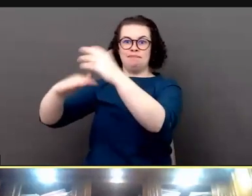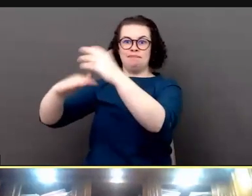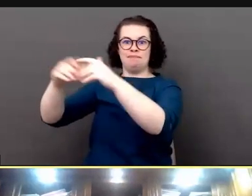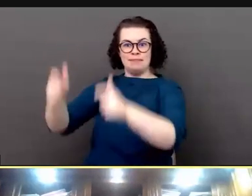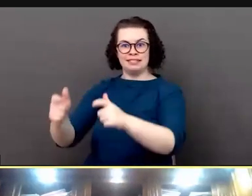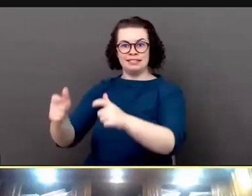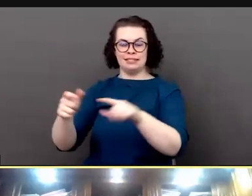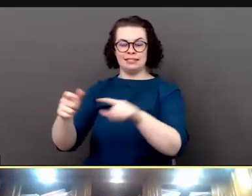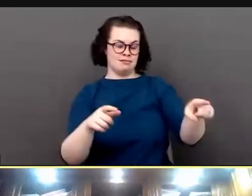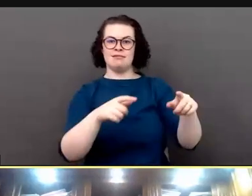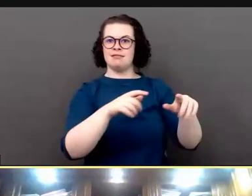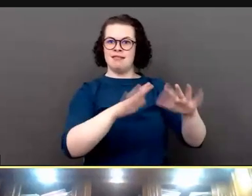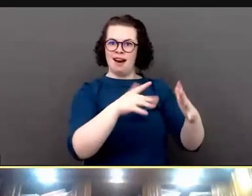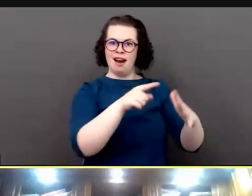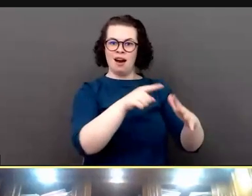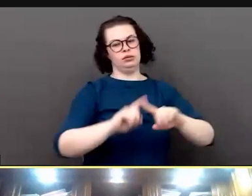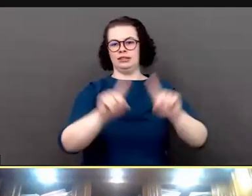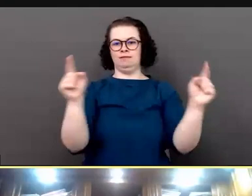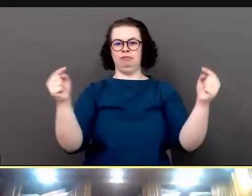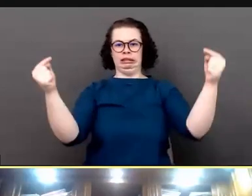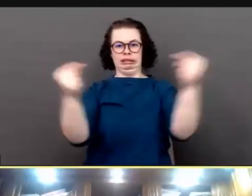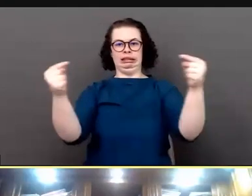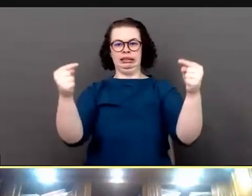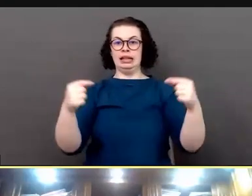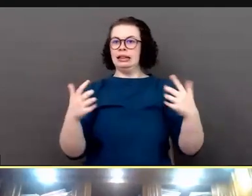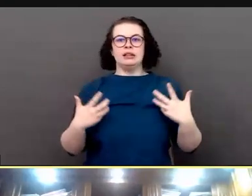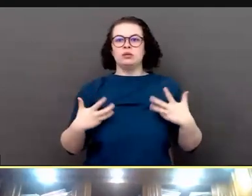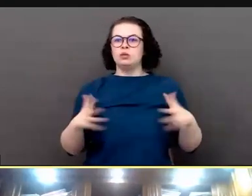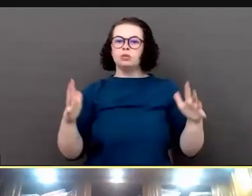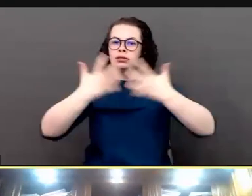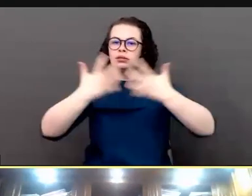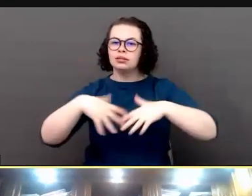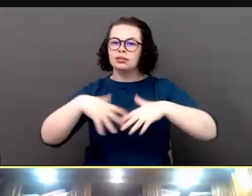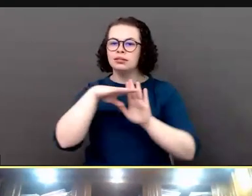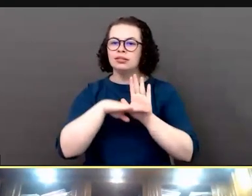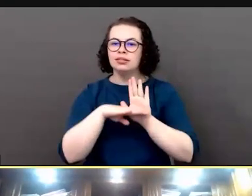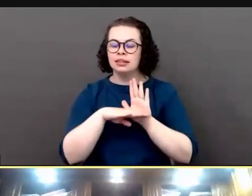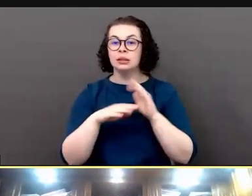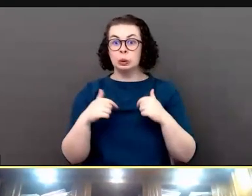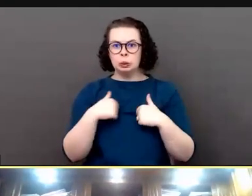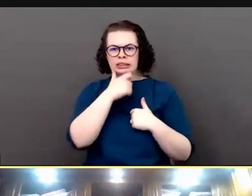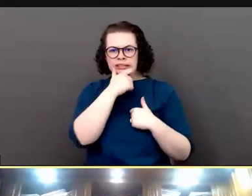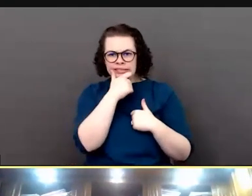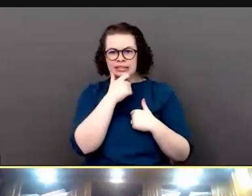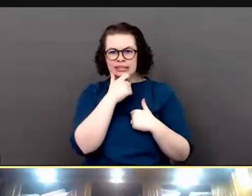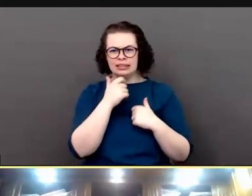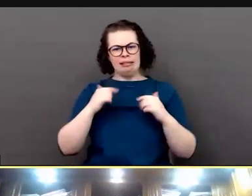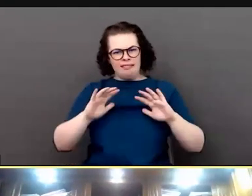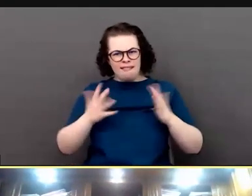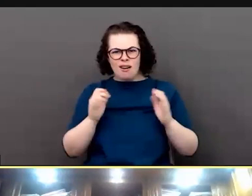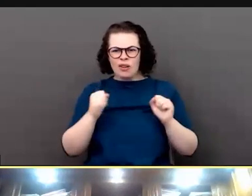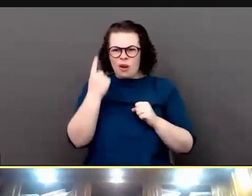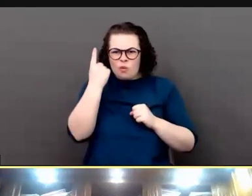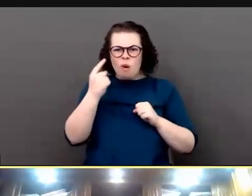and it would have been very, very difficult to have a technical standard with one measure, for example, for